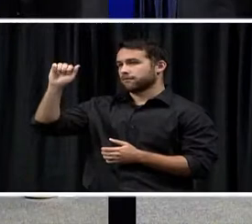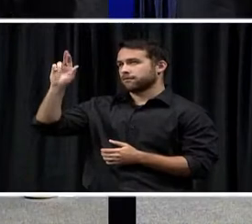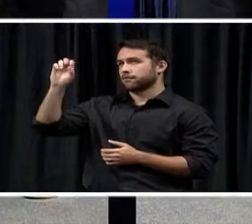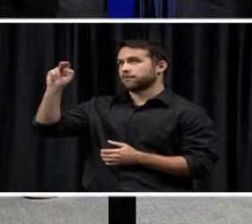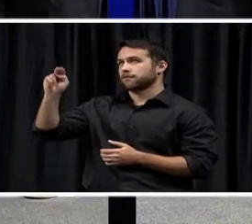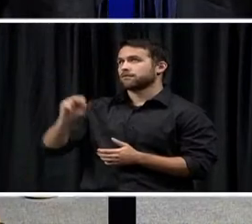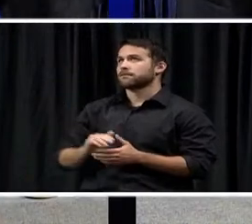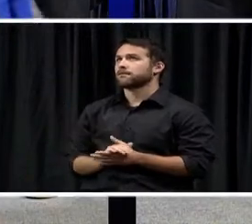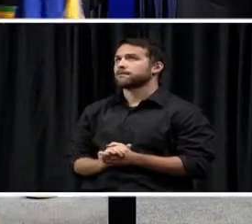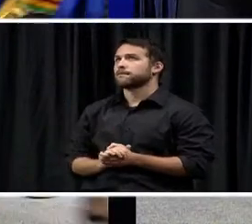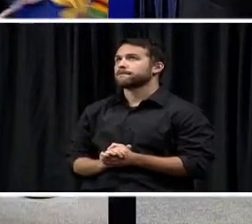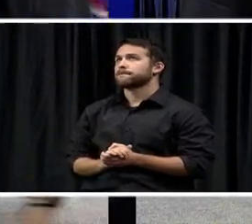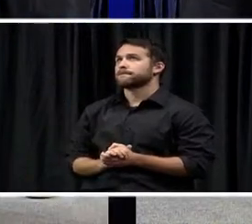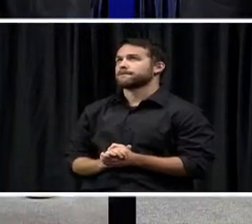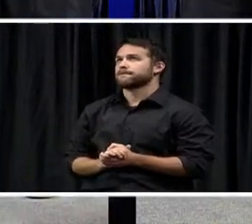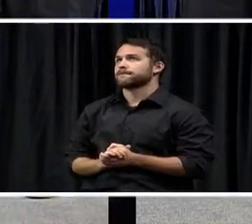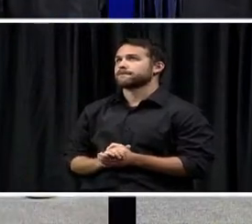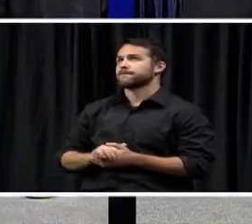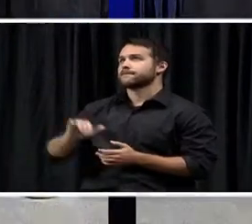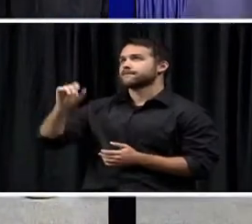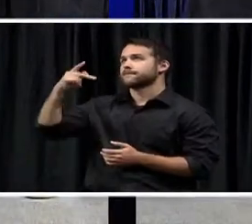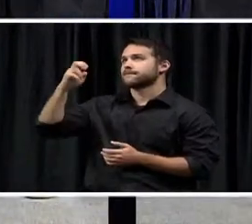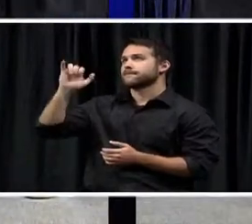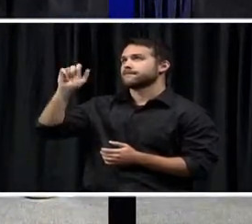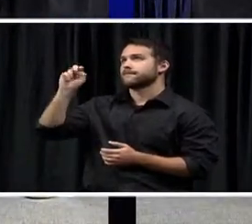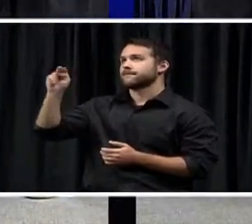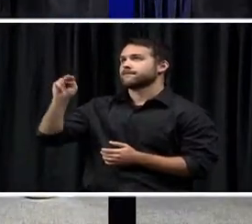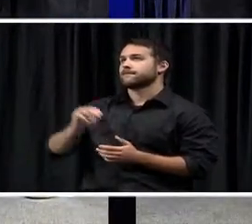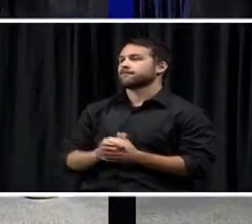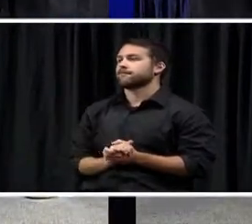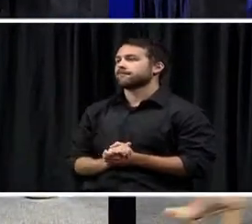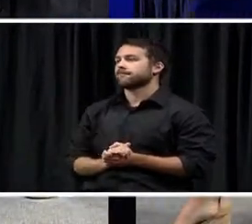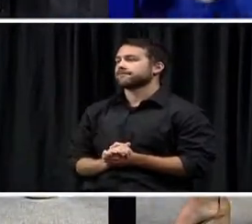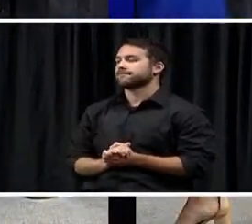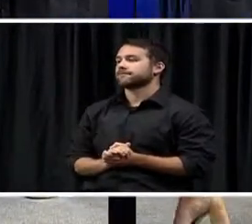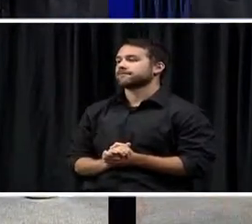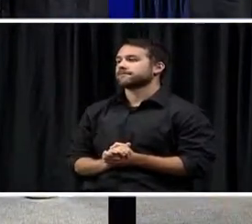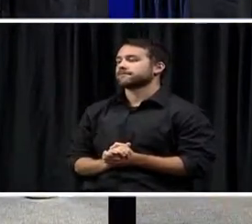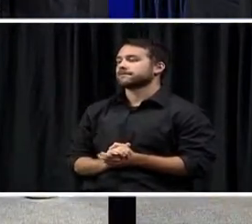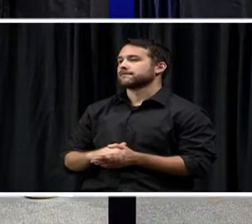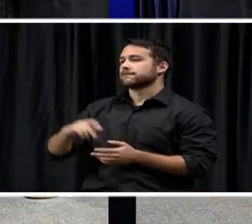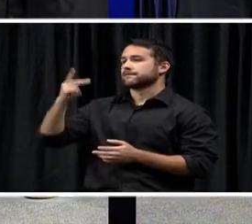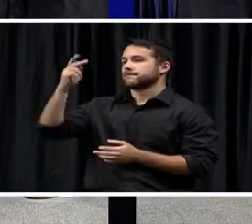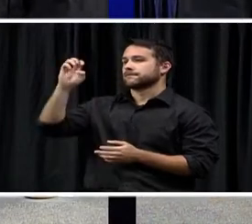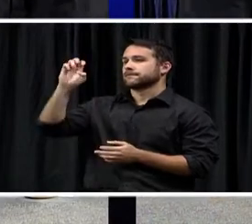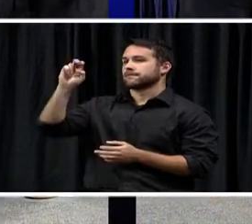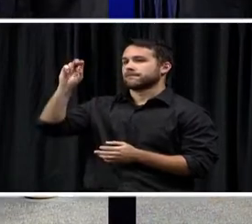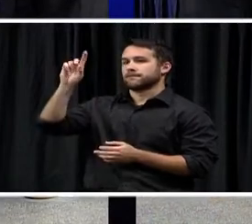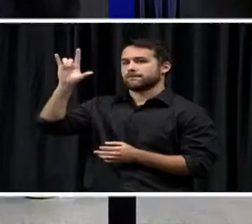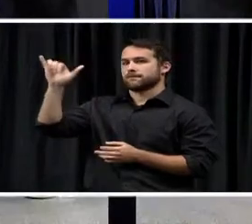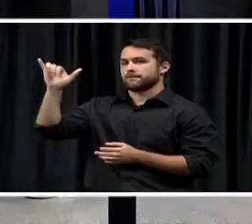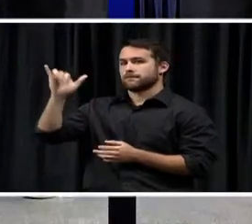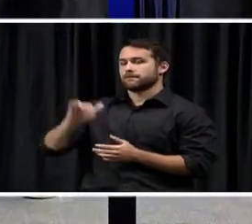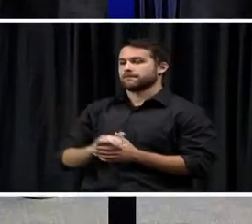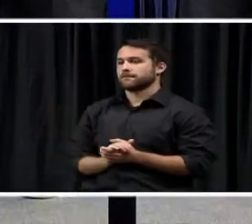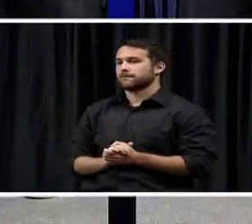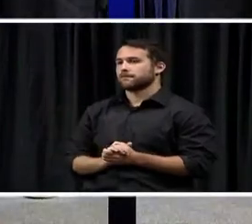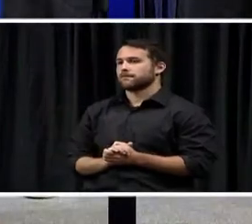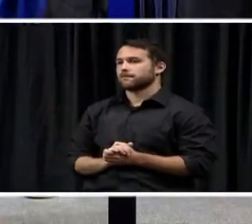Hope Whitley. Peyton Lane Williams. Kennedy Claire Yates